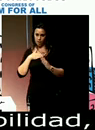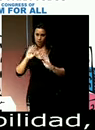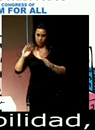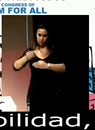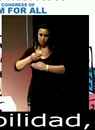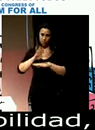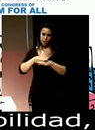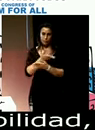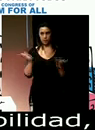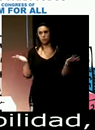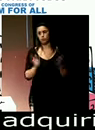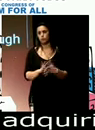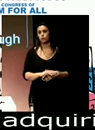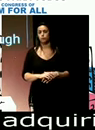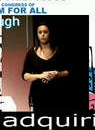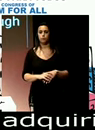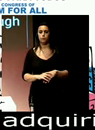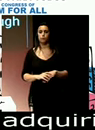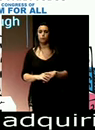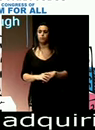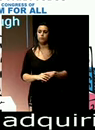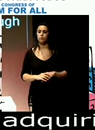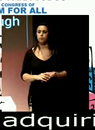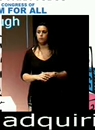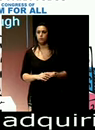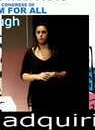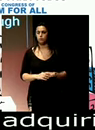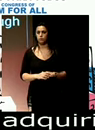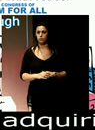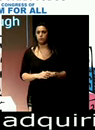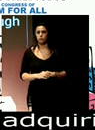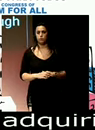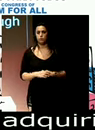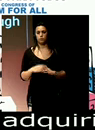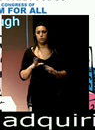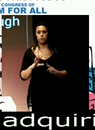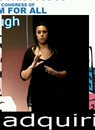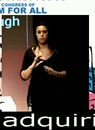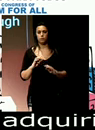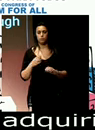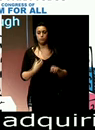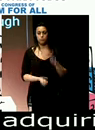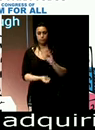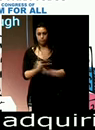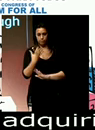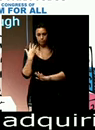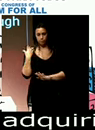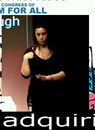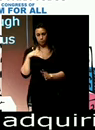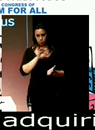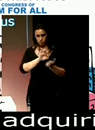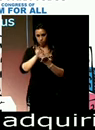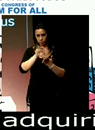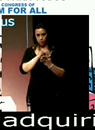of intervention or services recommended by us carried out by the hotel.